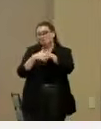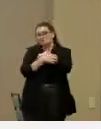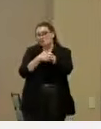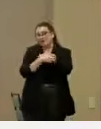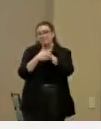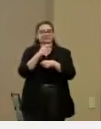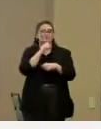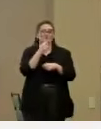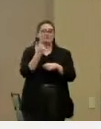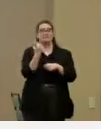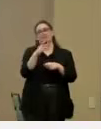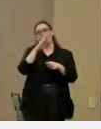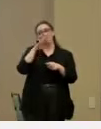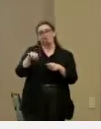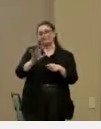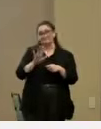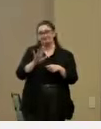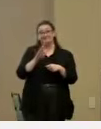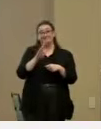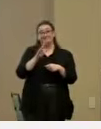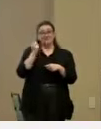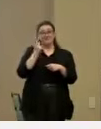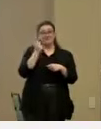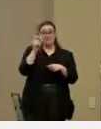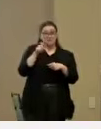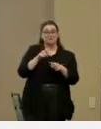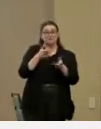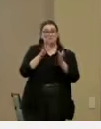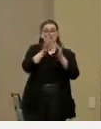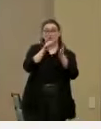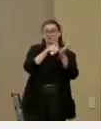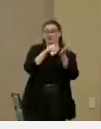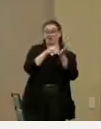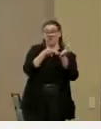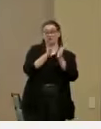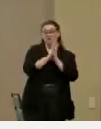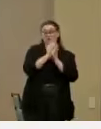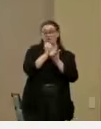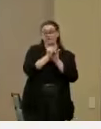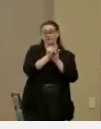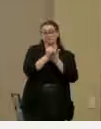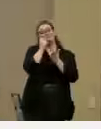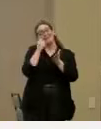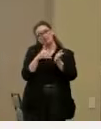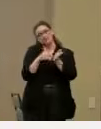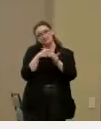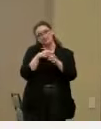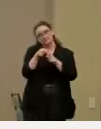and it's not just something to brush off, but it's something to seek attention for and from a